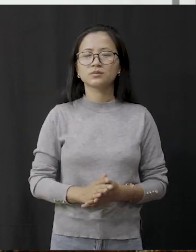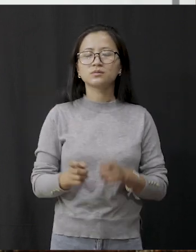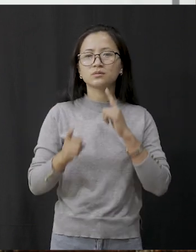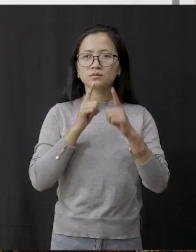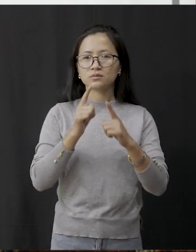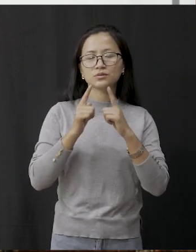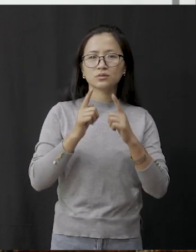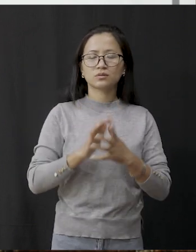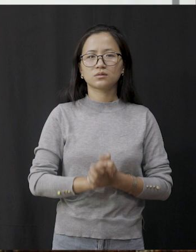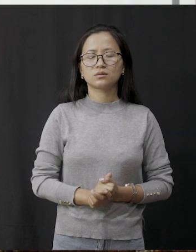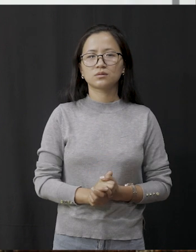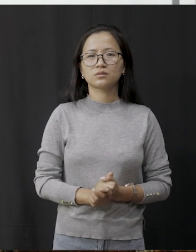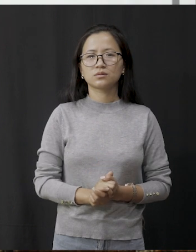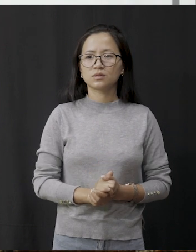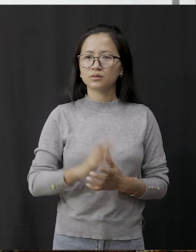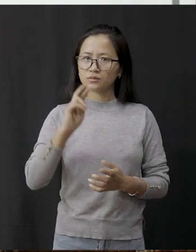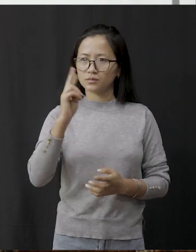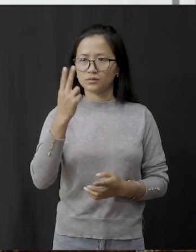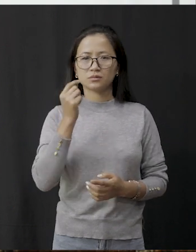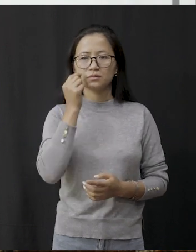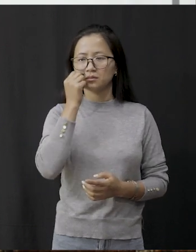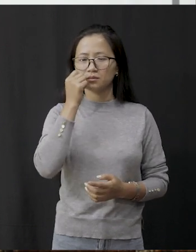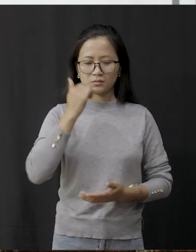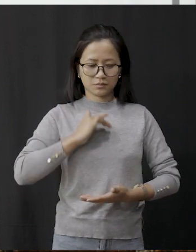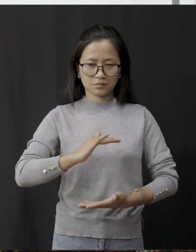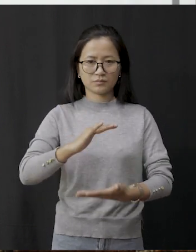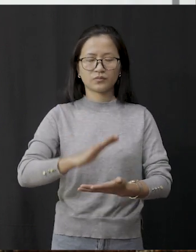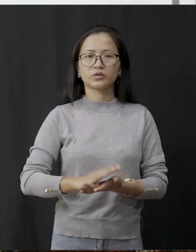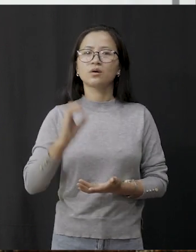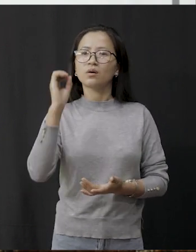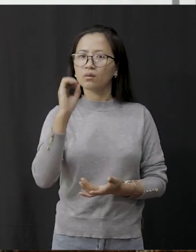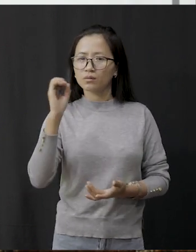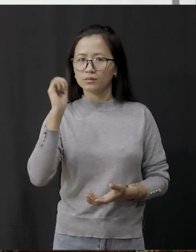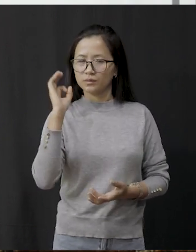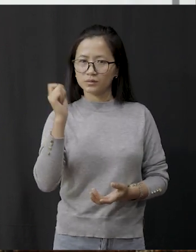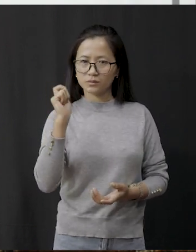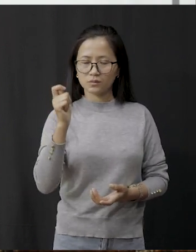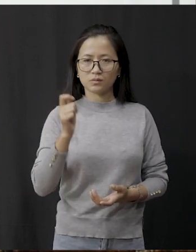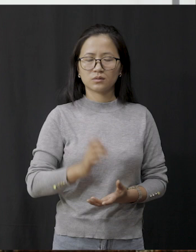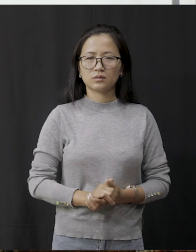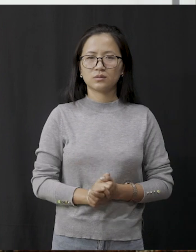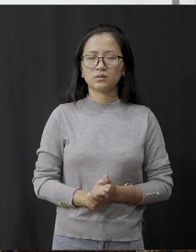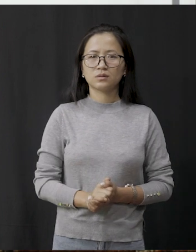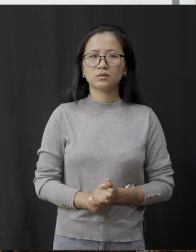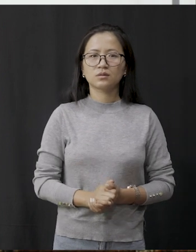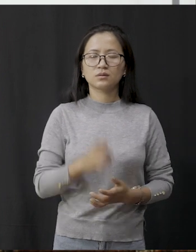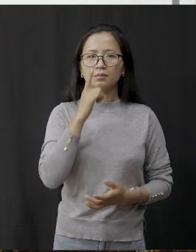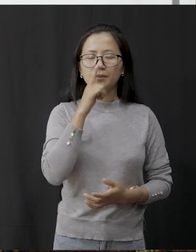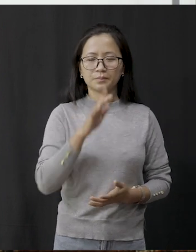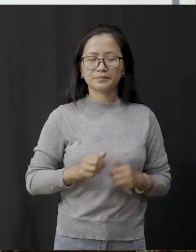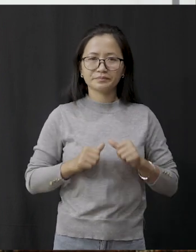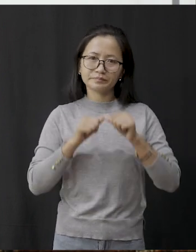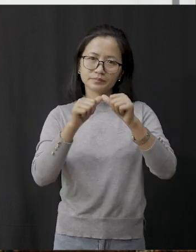explain her two sons about occupation. So now the mother